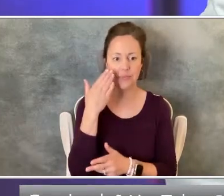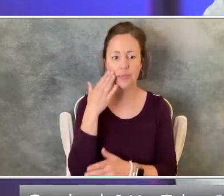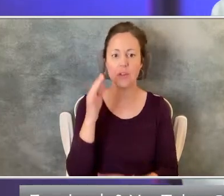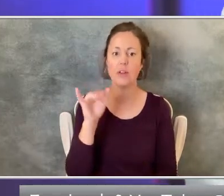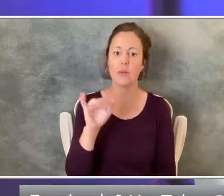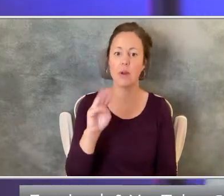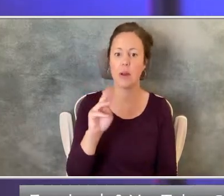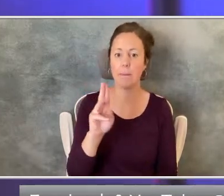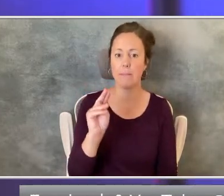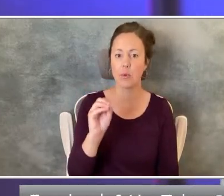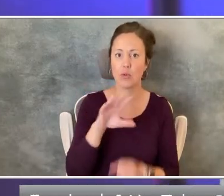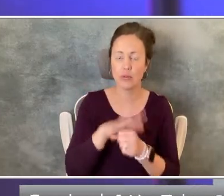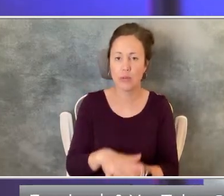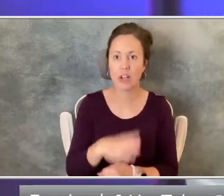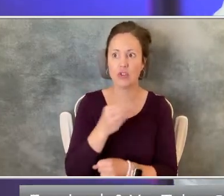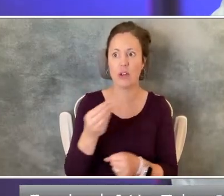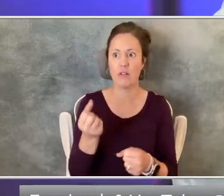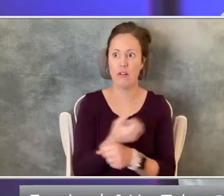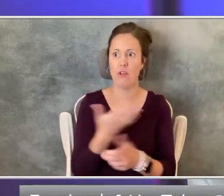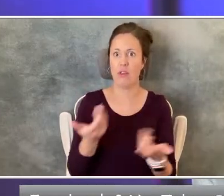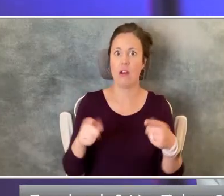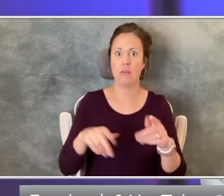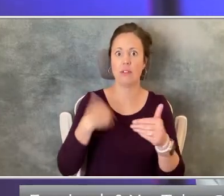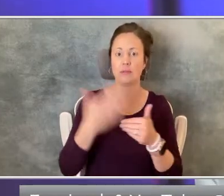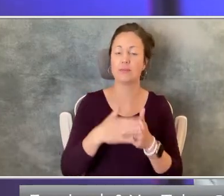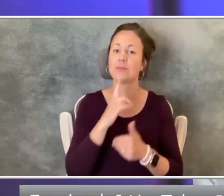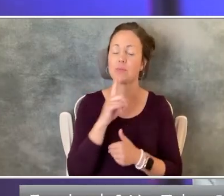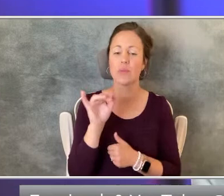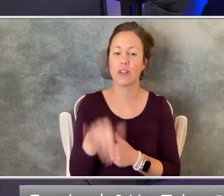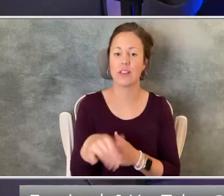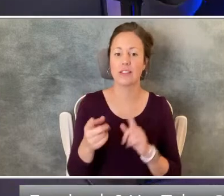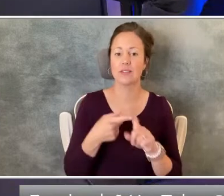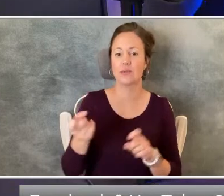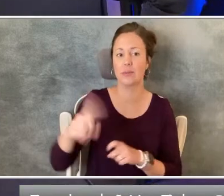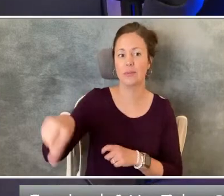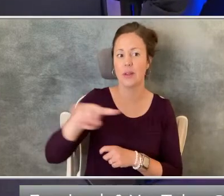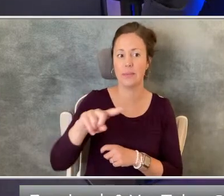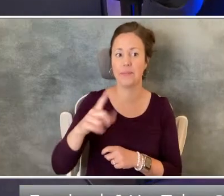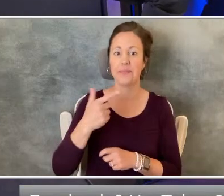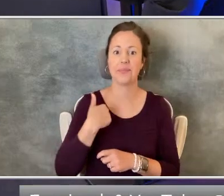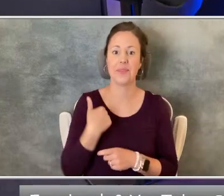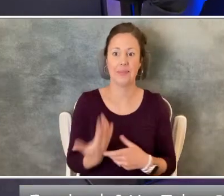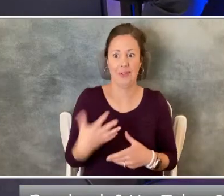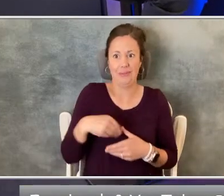that they're going to do. And really, that's these guys. I just sew in a circle. So